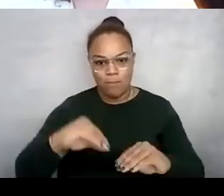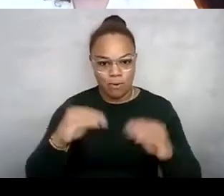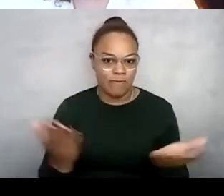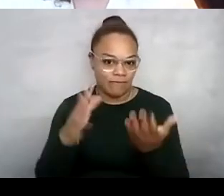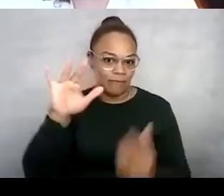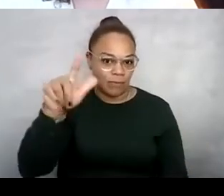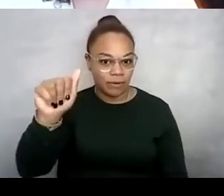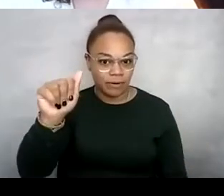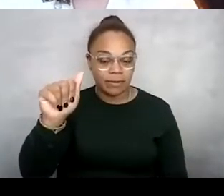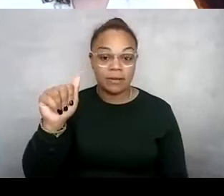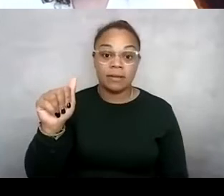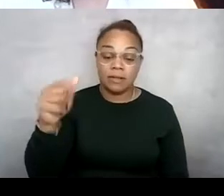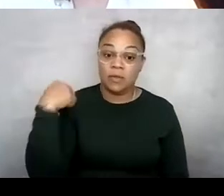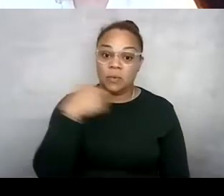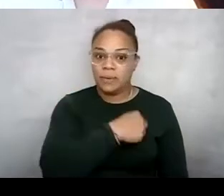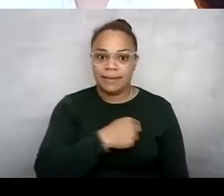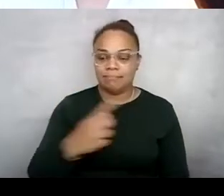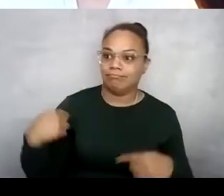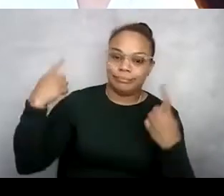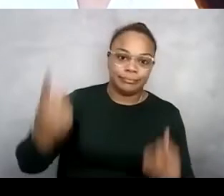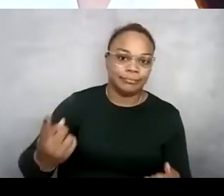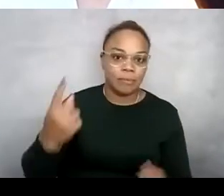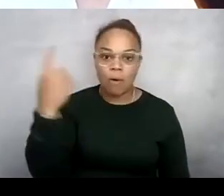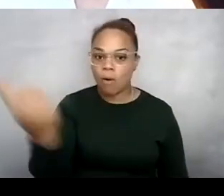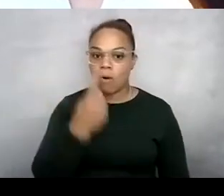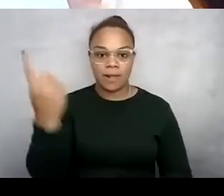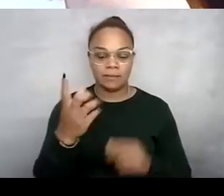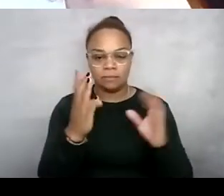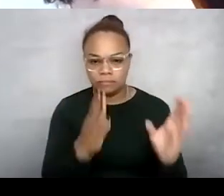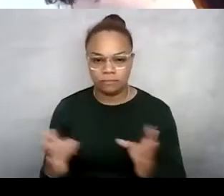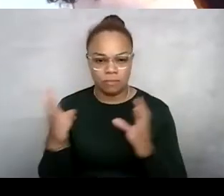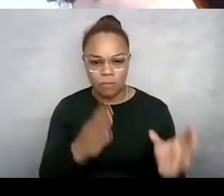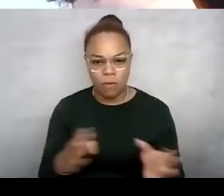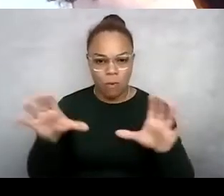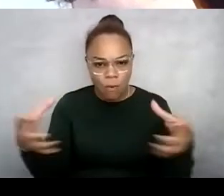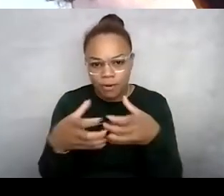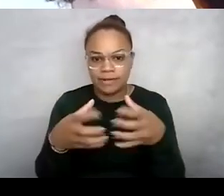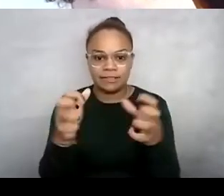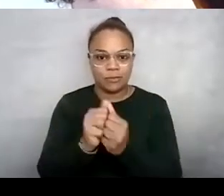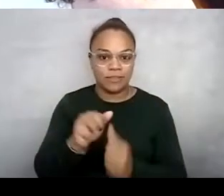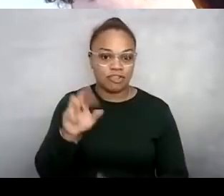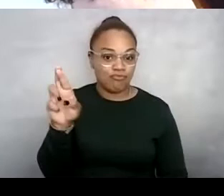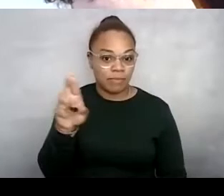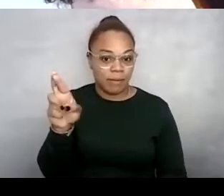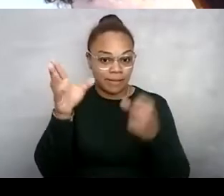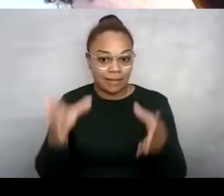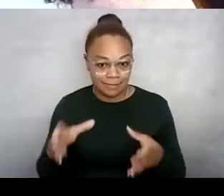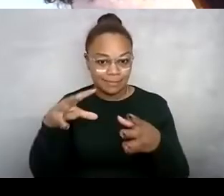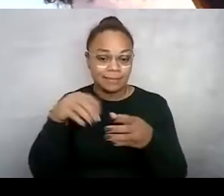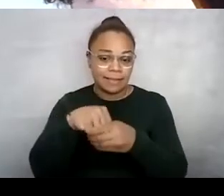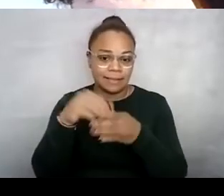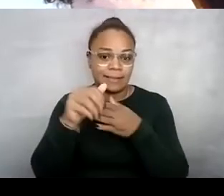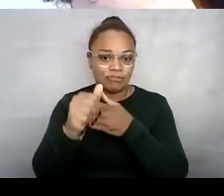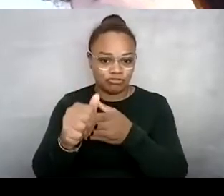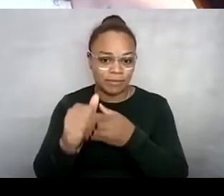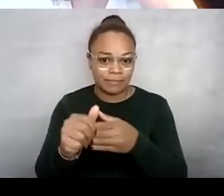from our beginning have always been organizing with Republicans in leadership. And so what I want to